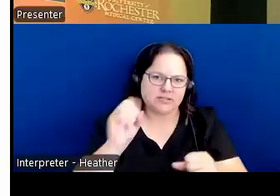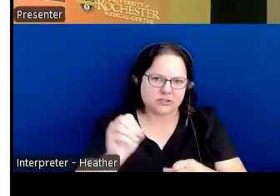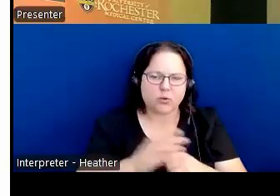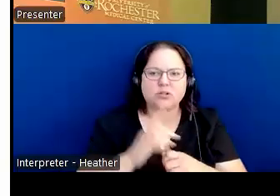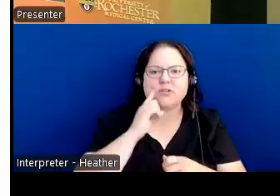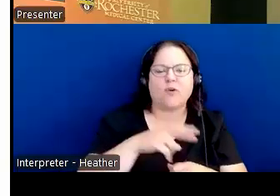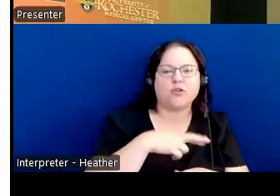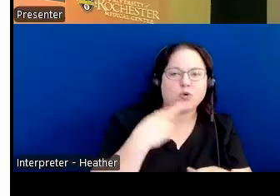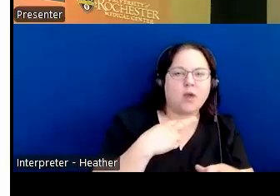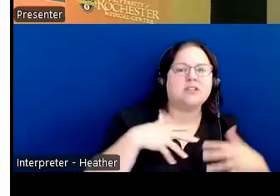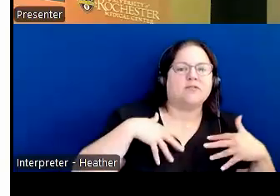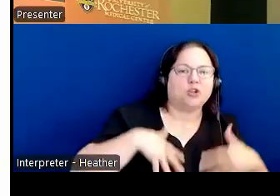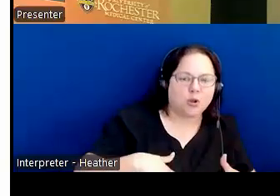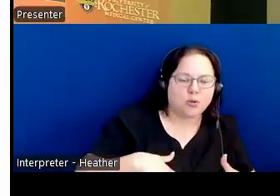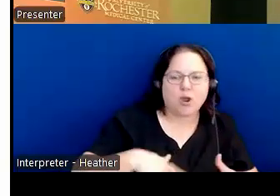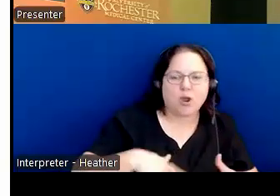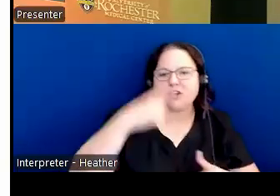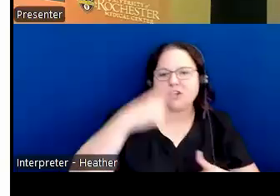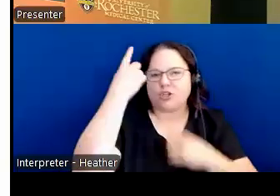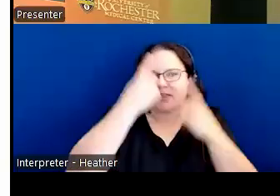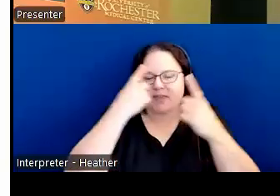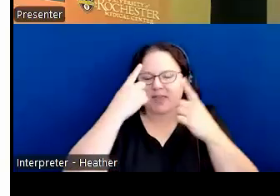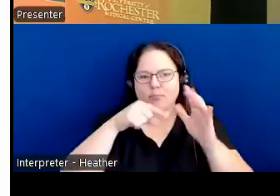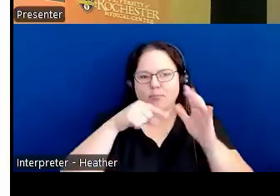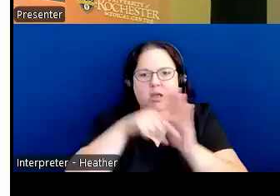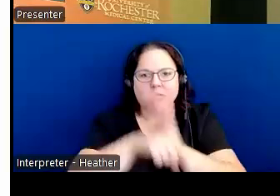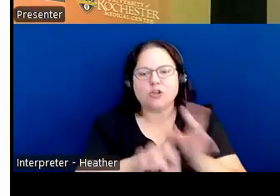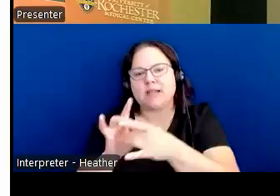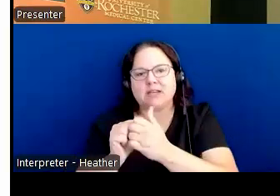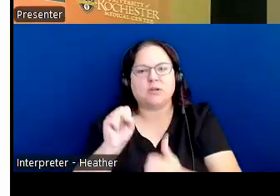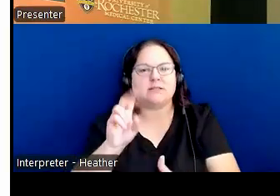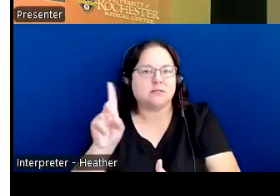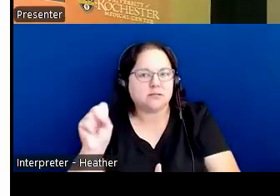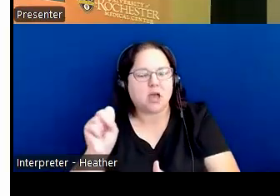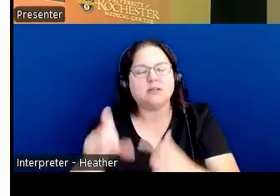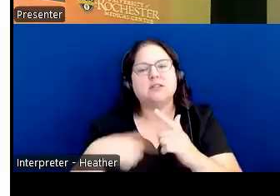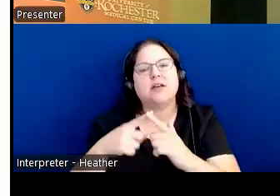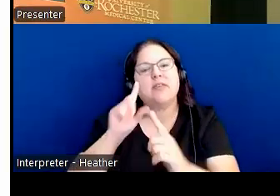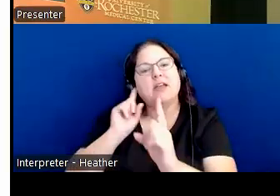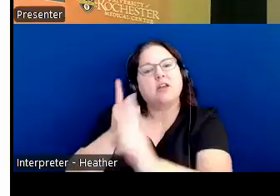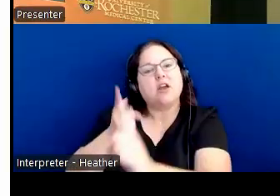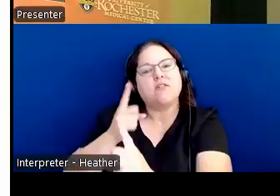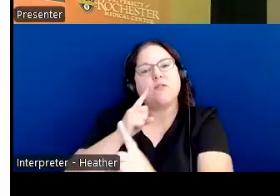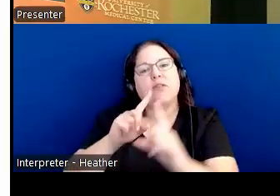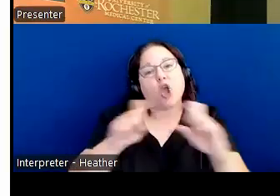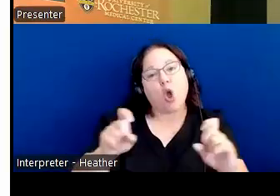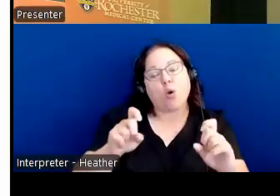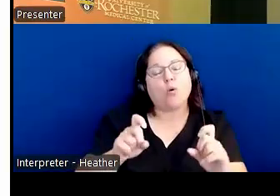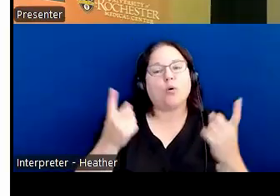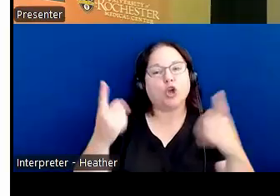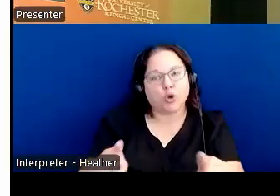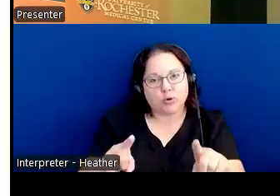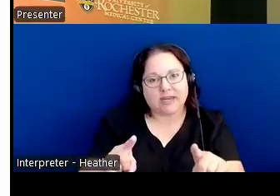depression, suicidality, and disinhibition tied to substance use, interventions targeting co-occurring disorders are urgently needed,